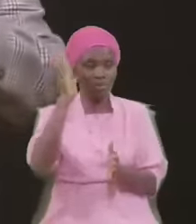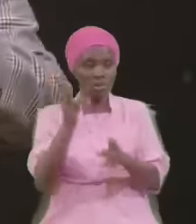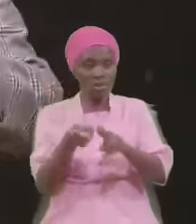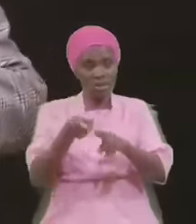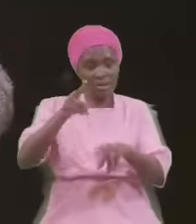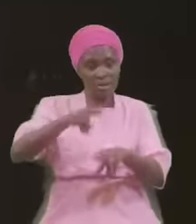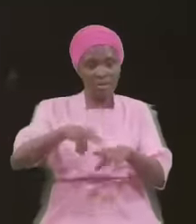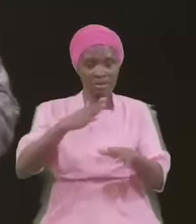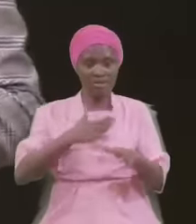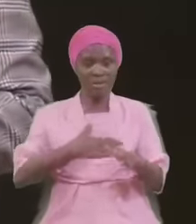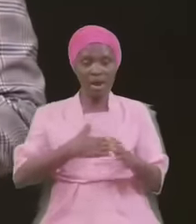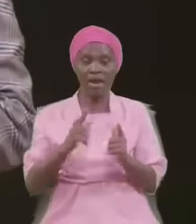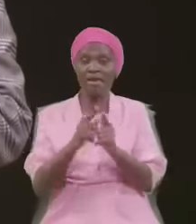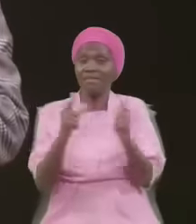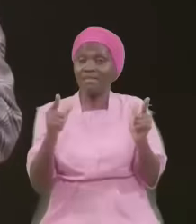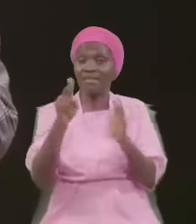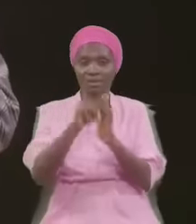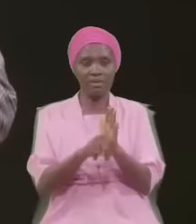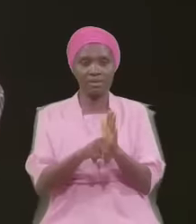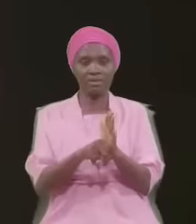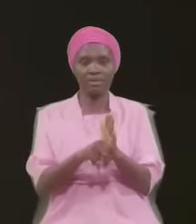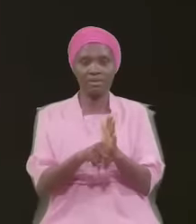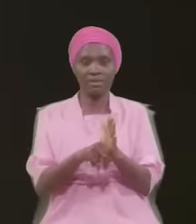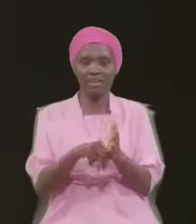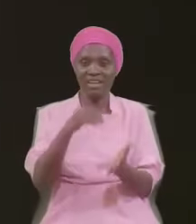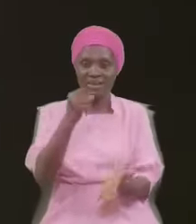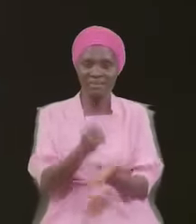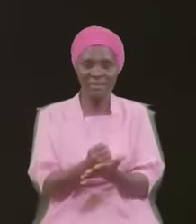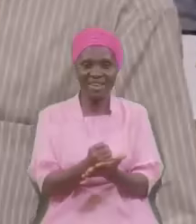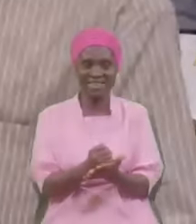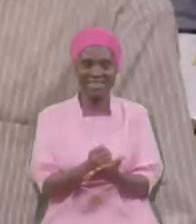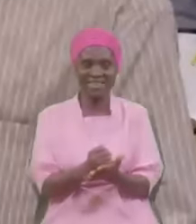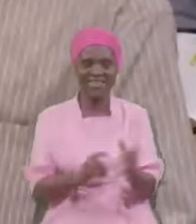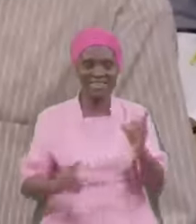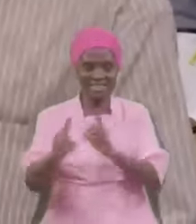my greatness. I want to say that for myself.